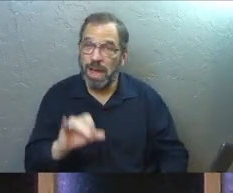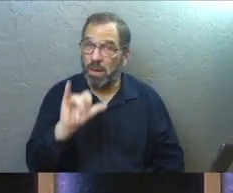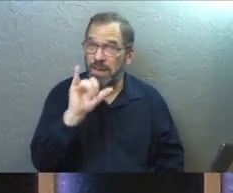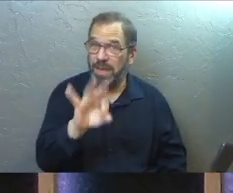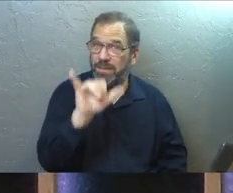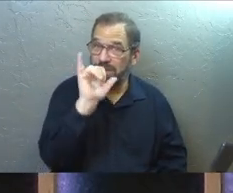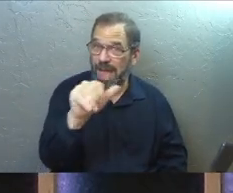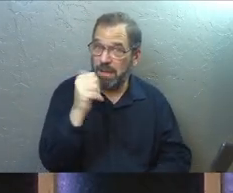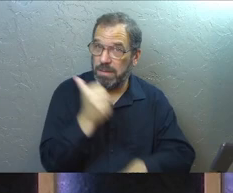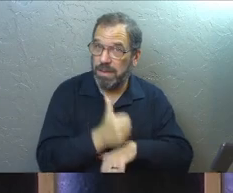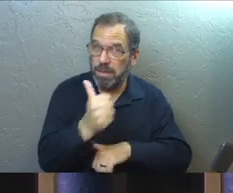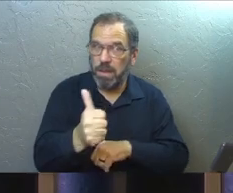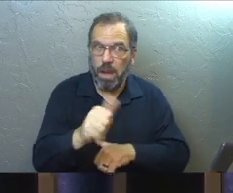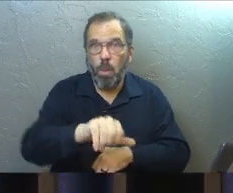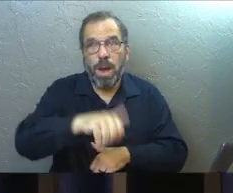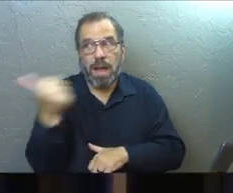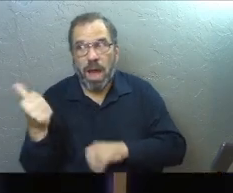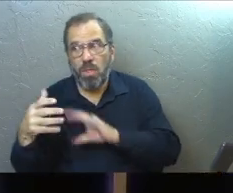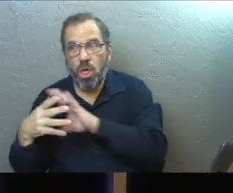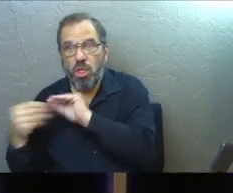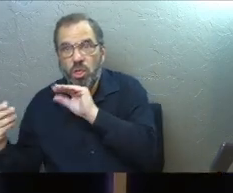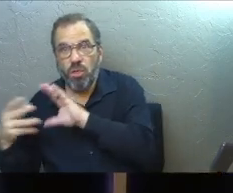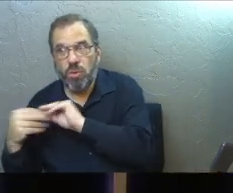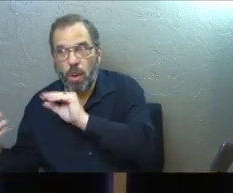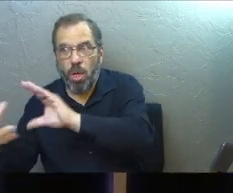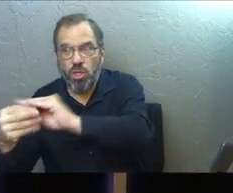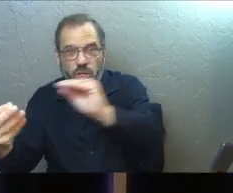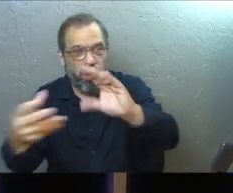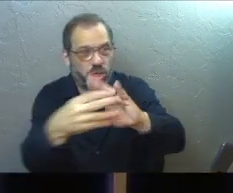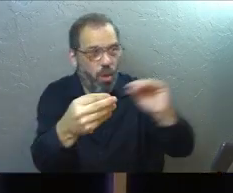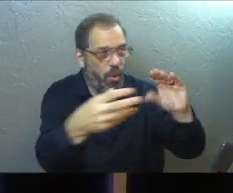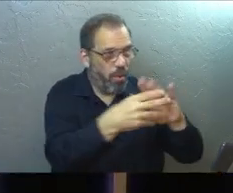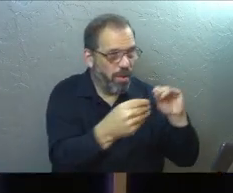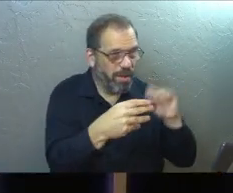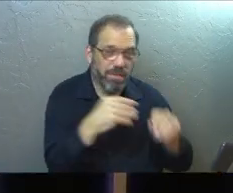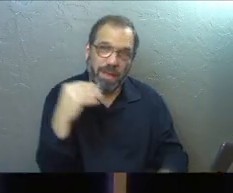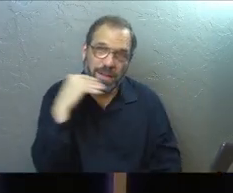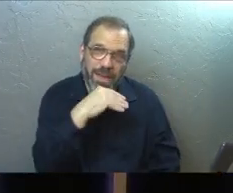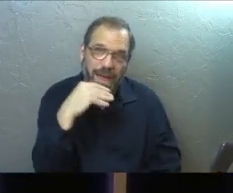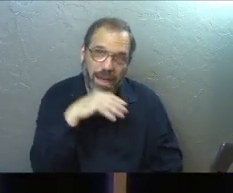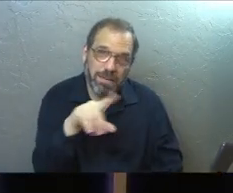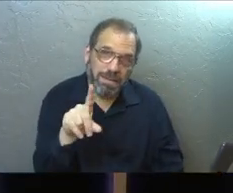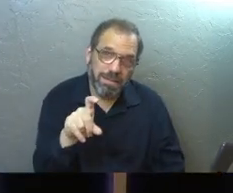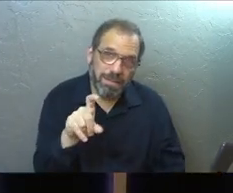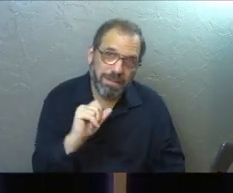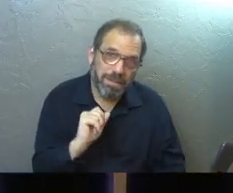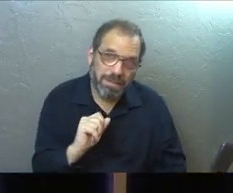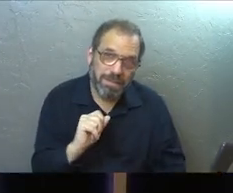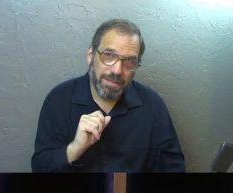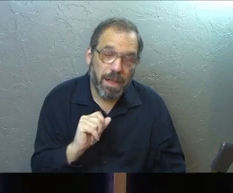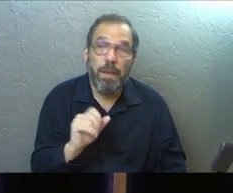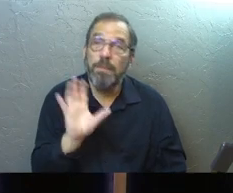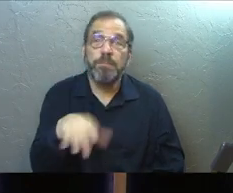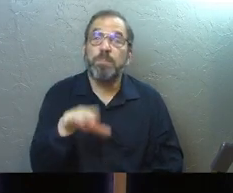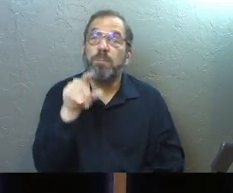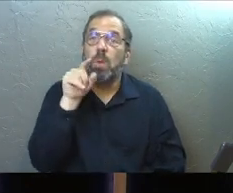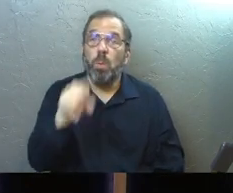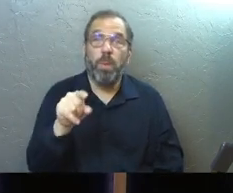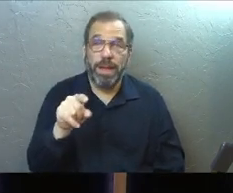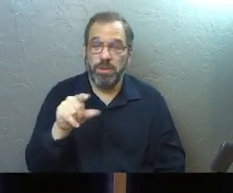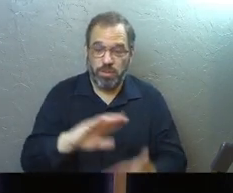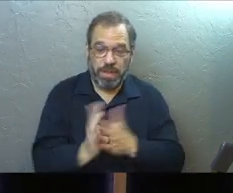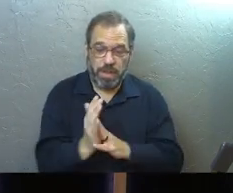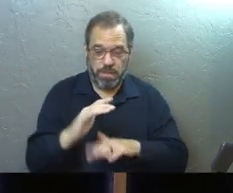that, how many of the other things that we tell around the potluck are also fictions? Yeah. Because as soon as you've